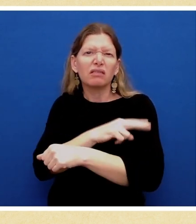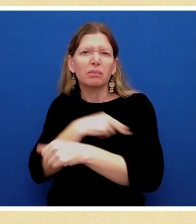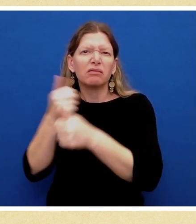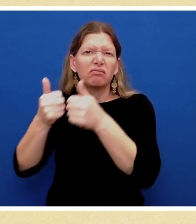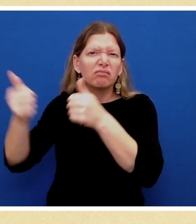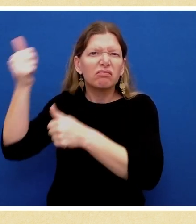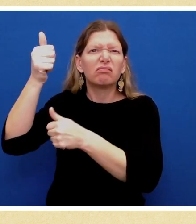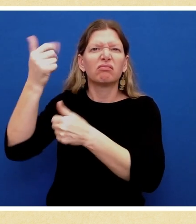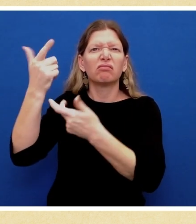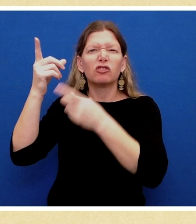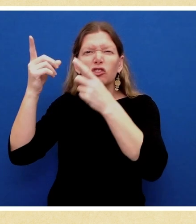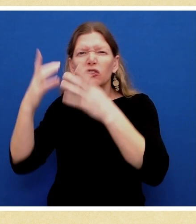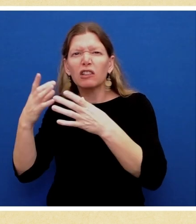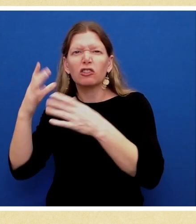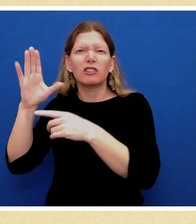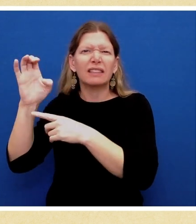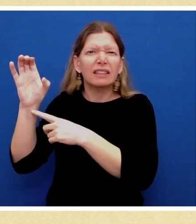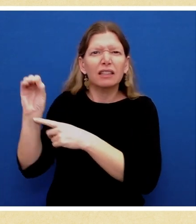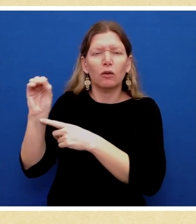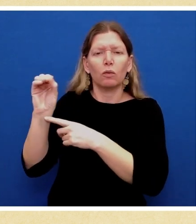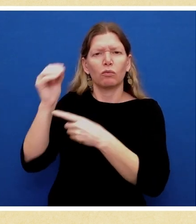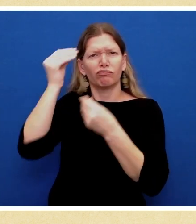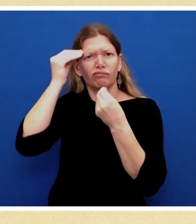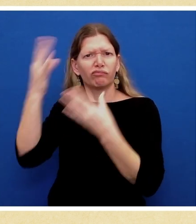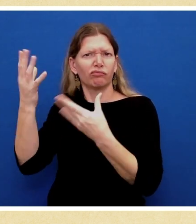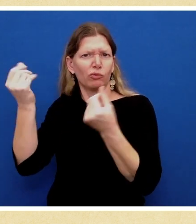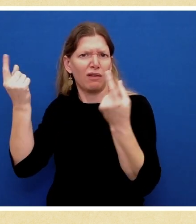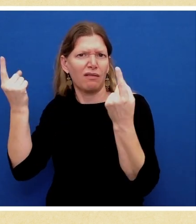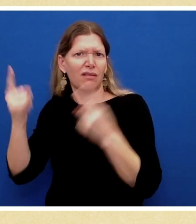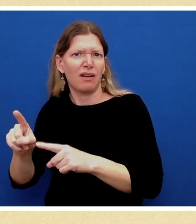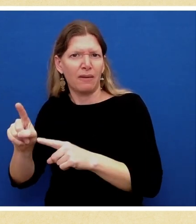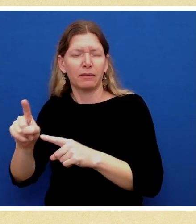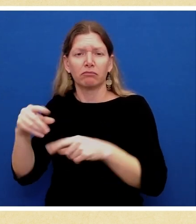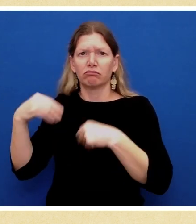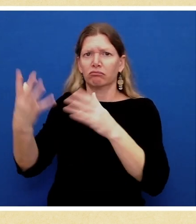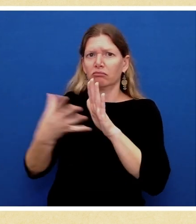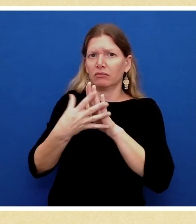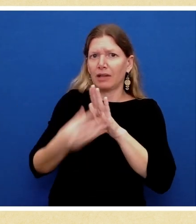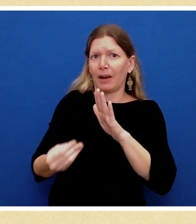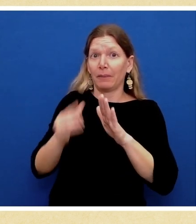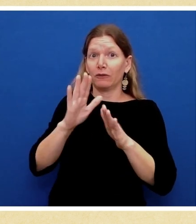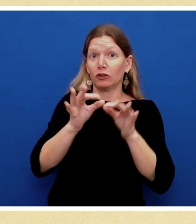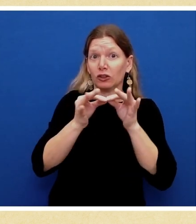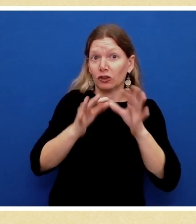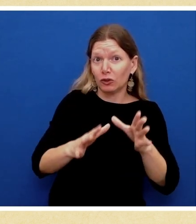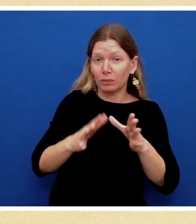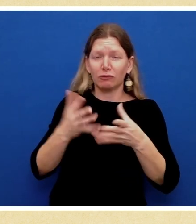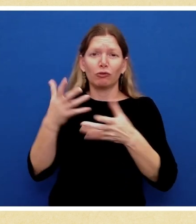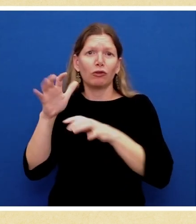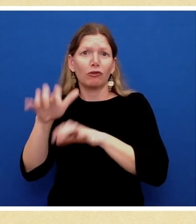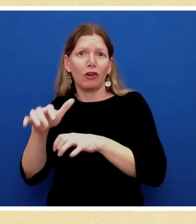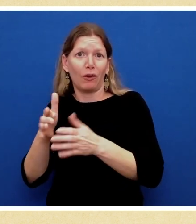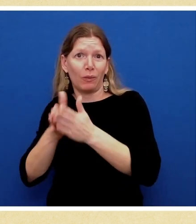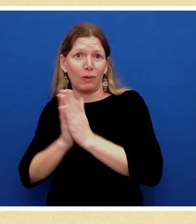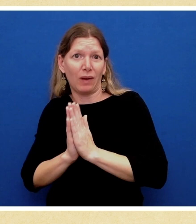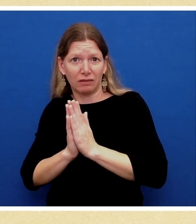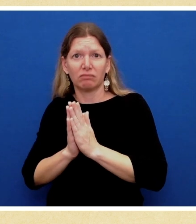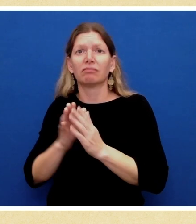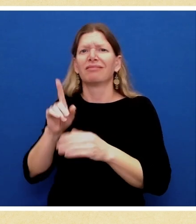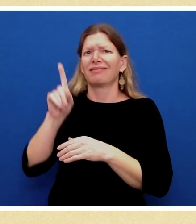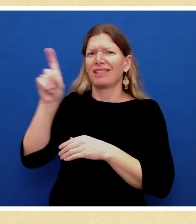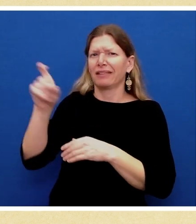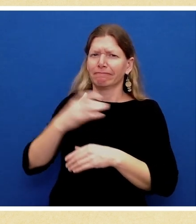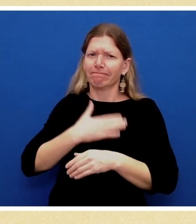provider's leadership, like the director or CEO, and tell them what happened. Provide them copies of your interpreter or